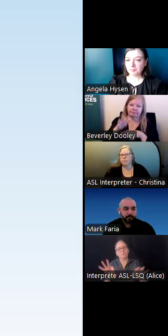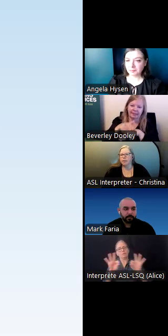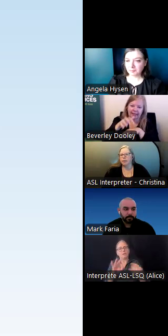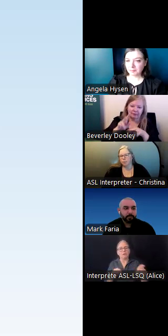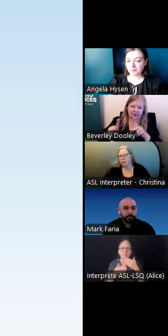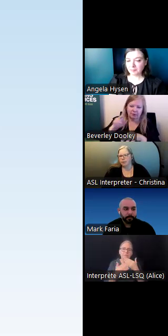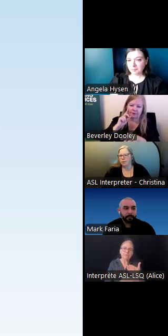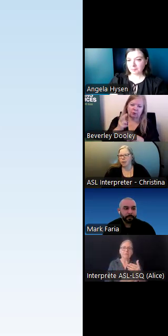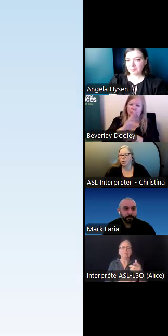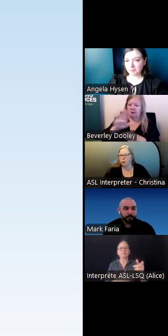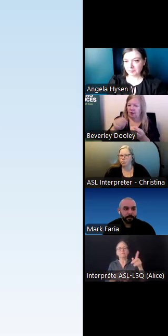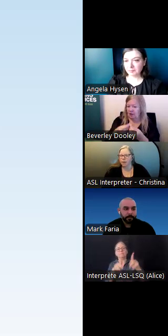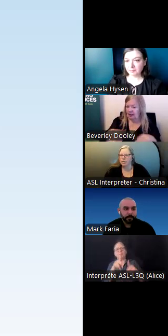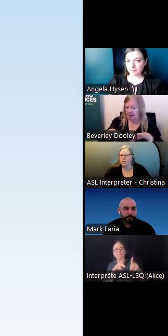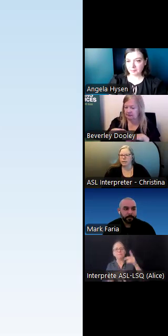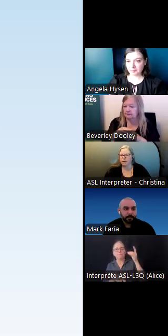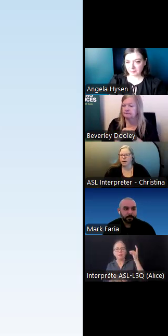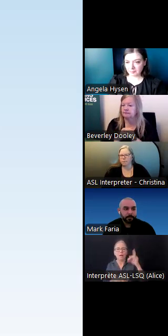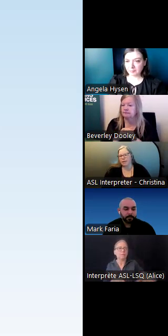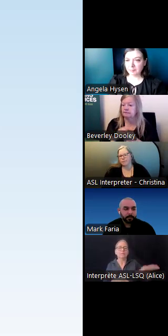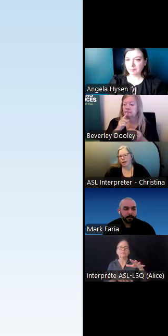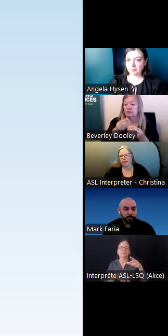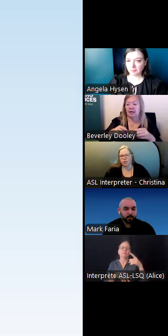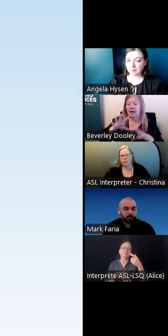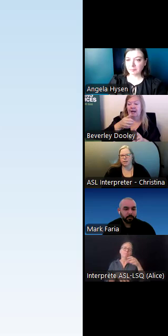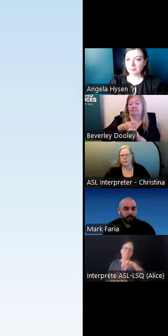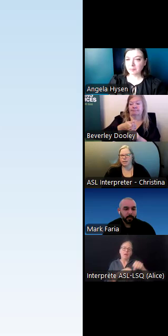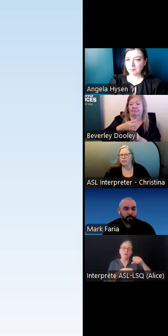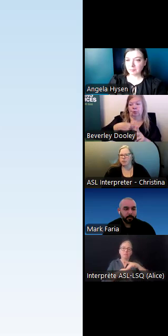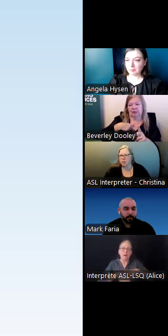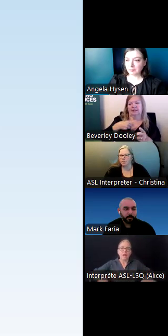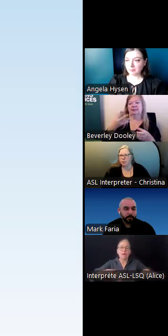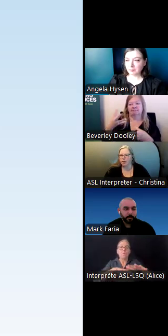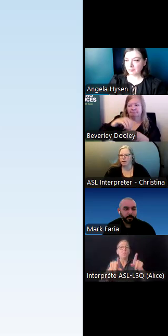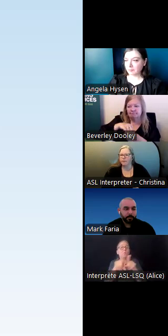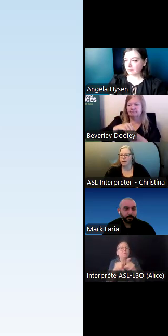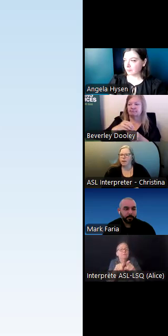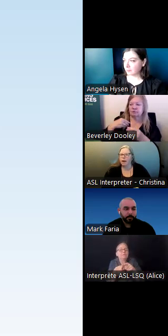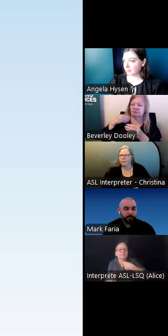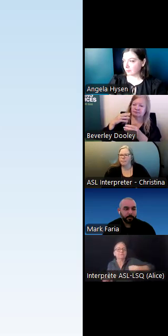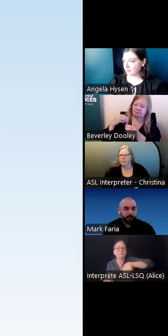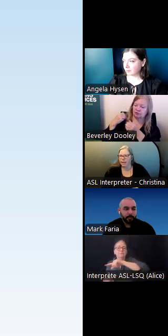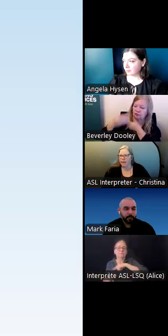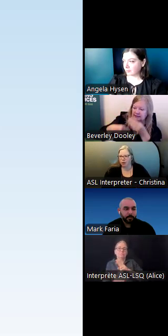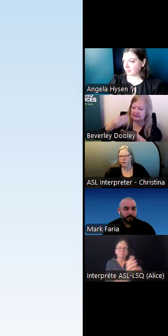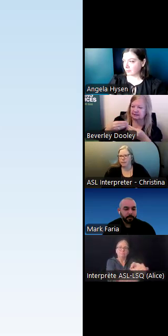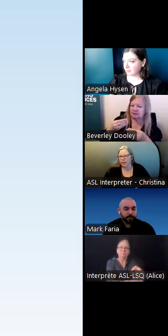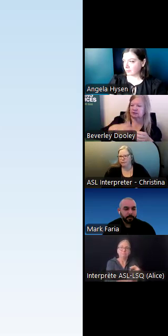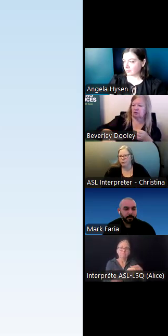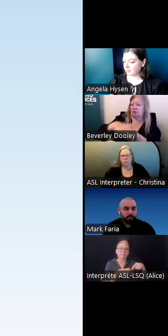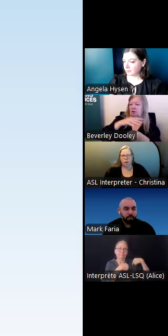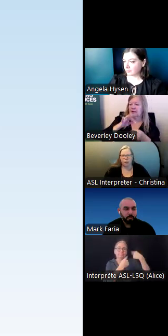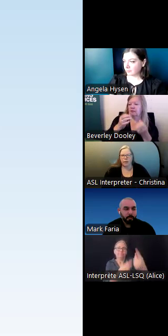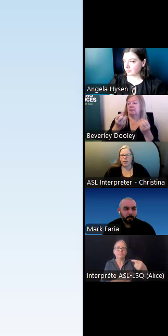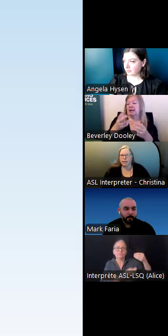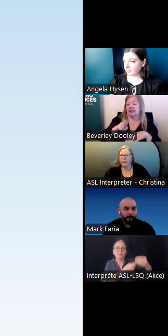It's really important that we include this and as a recognition that the Indigenous people have been taking care of this land for